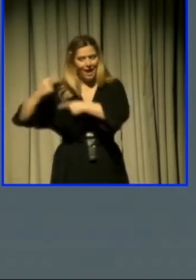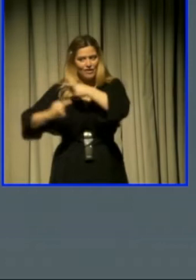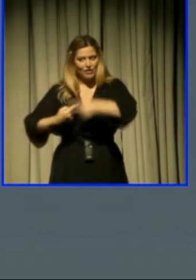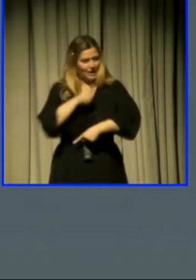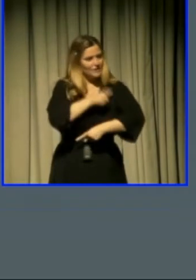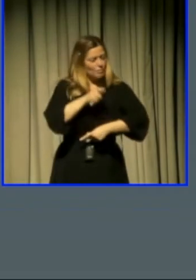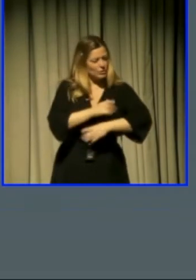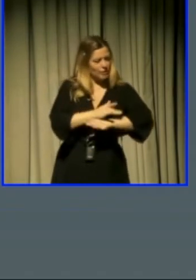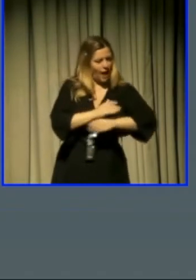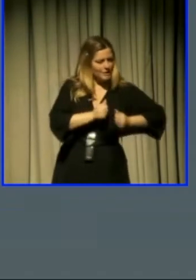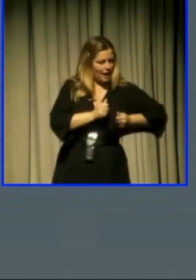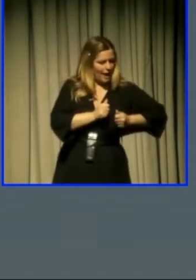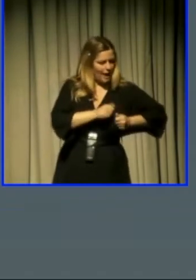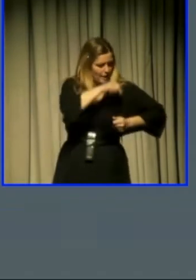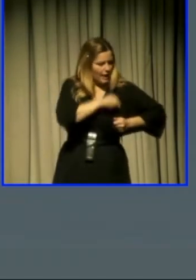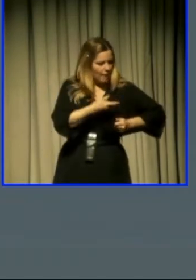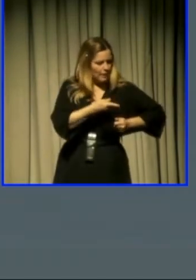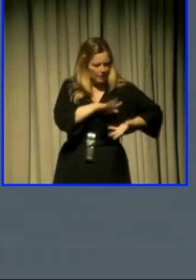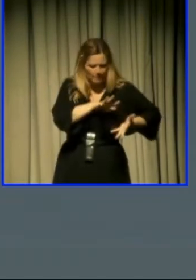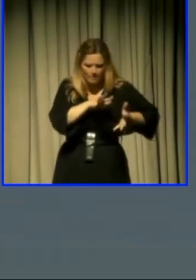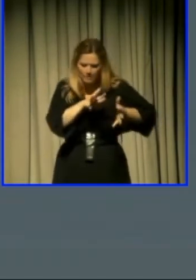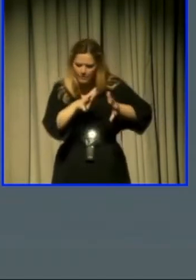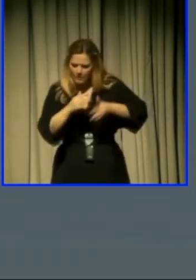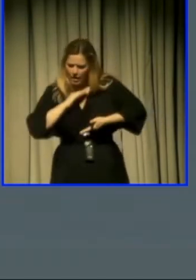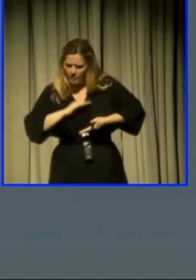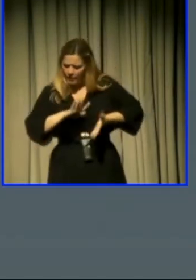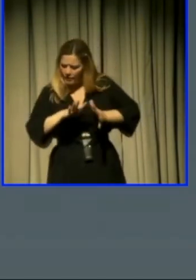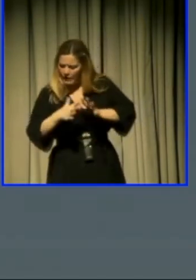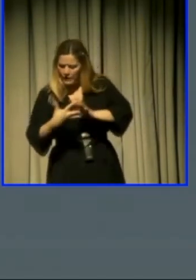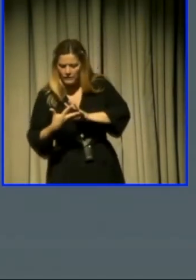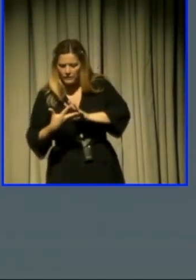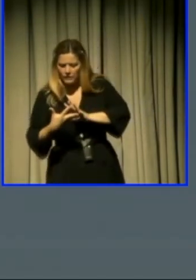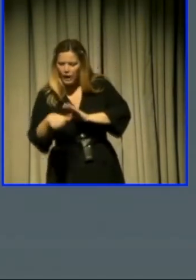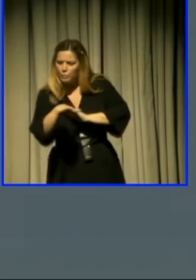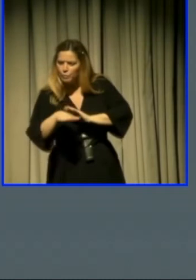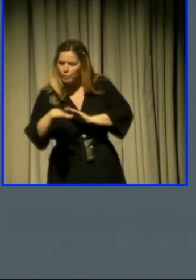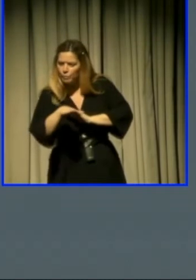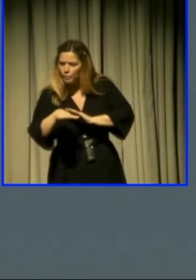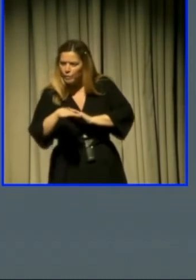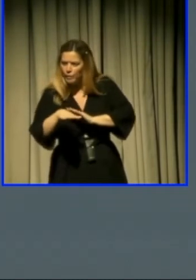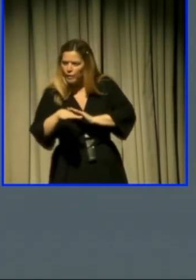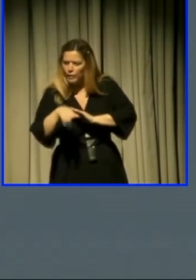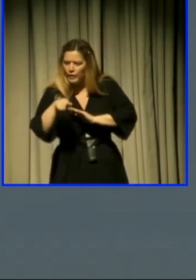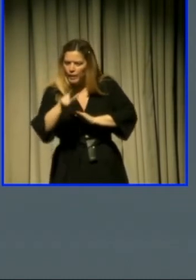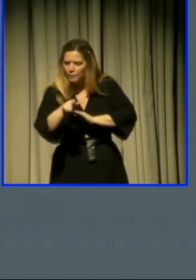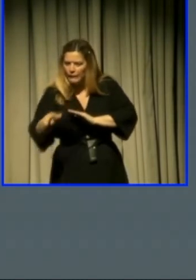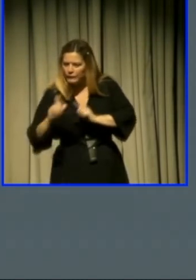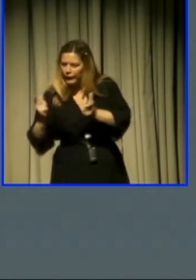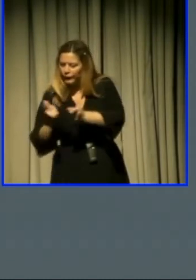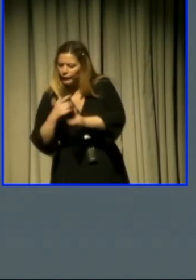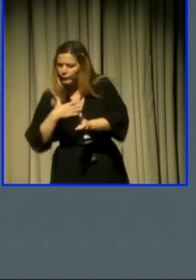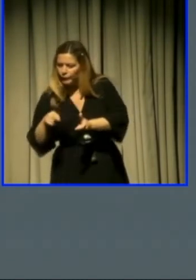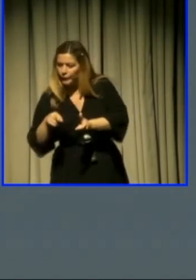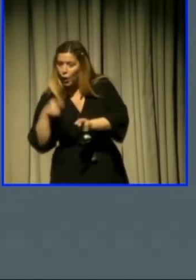people can virtually gather together for community, entertainment, business. So here I'm trying to bring your